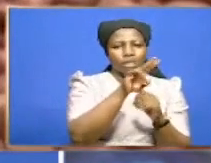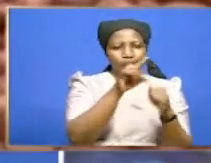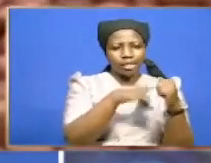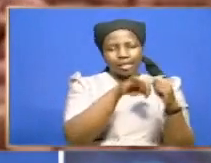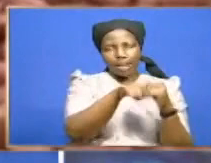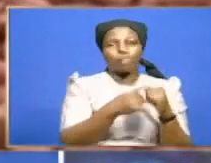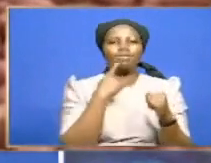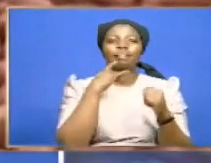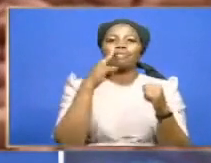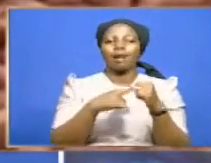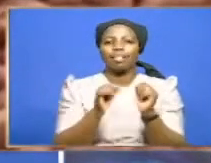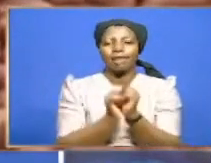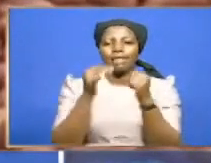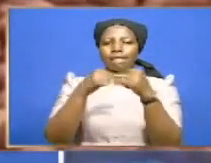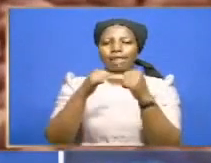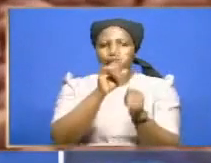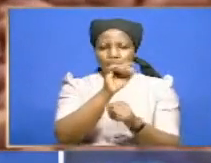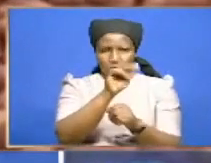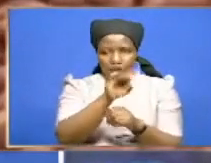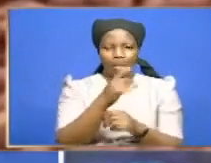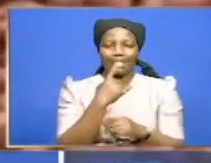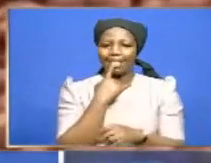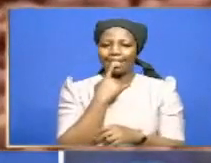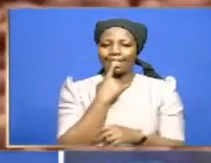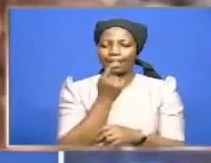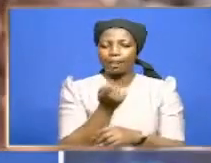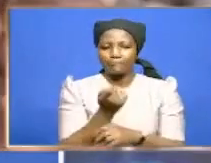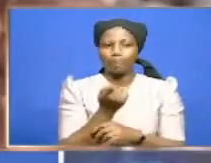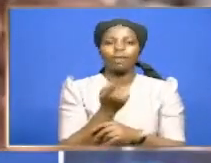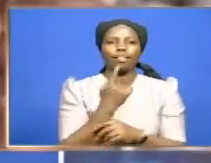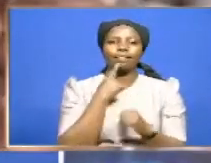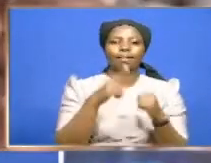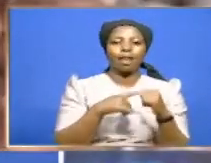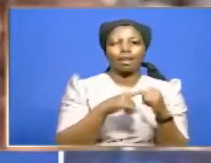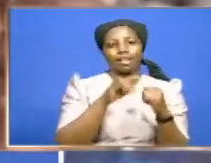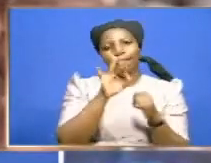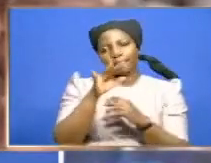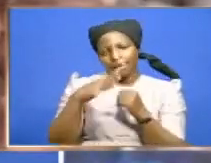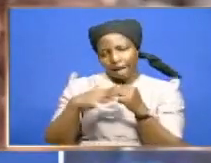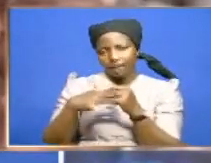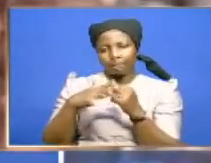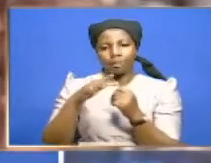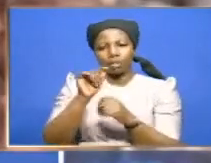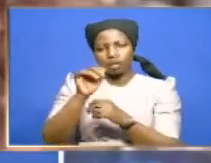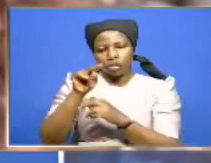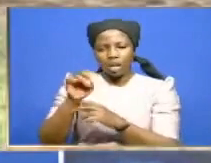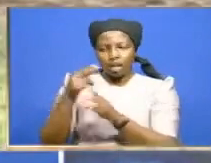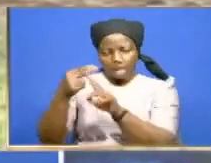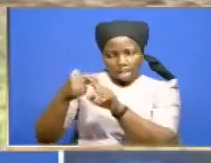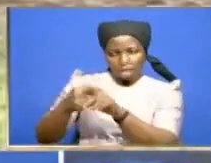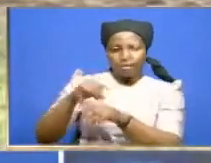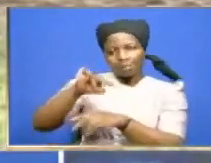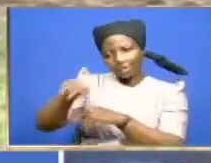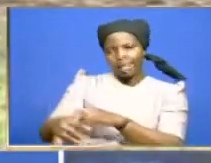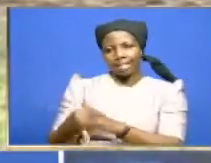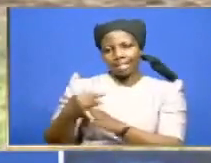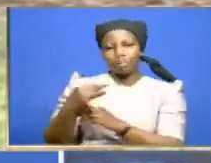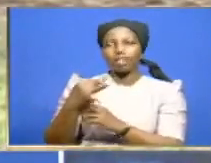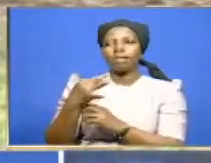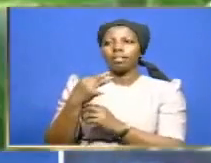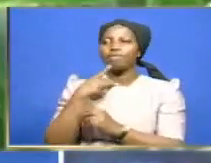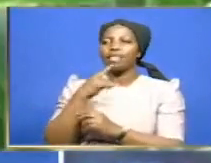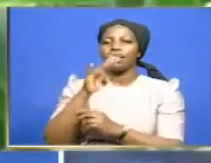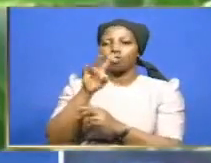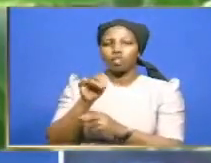26,618 tons, beans by 2,639 tons and Irish potatoes by 3,120